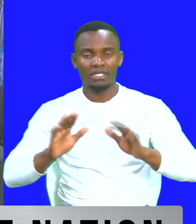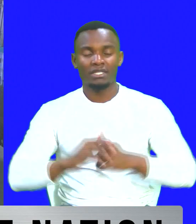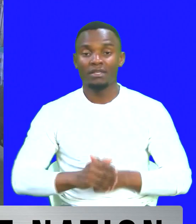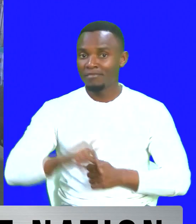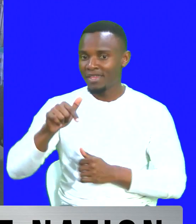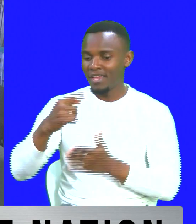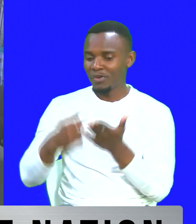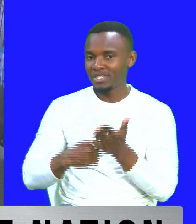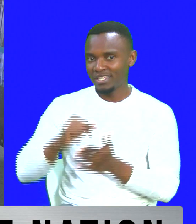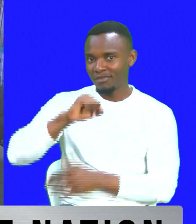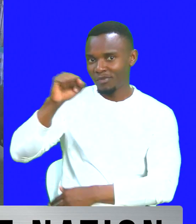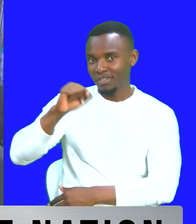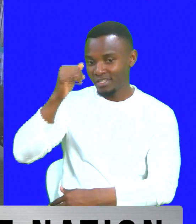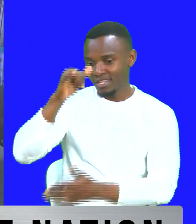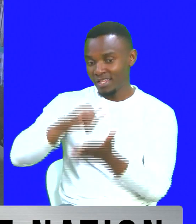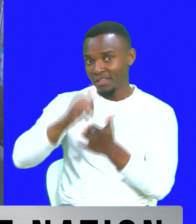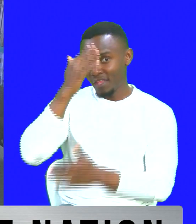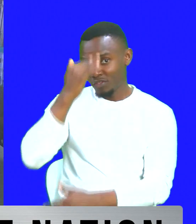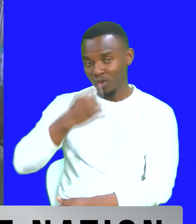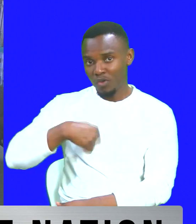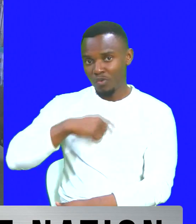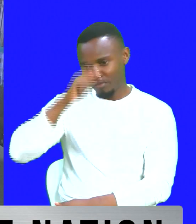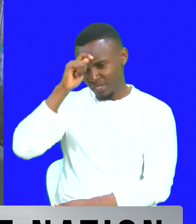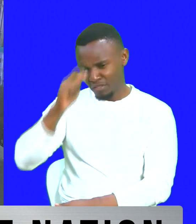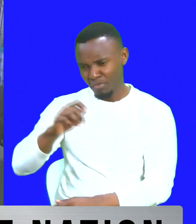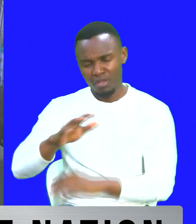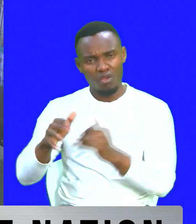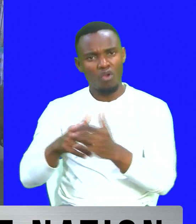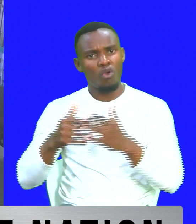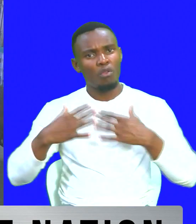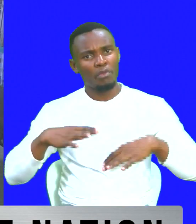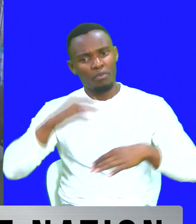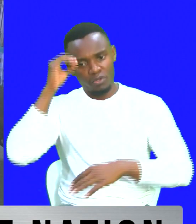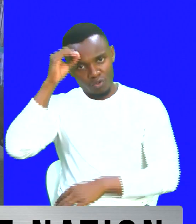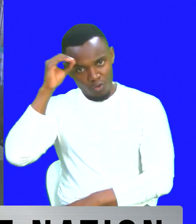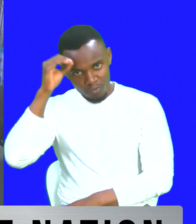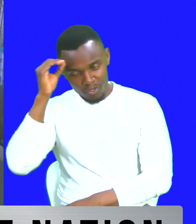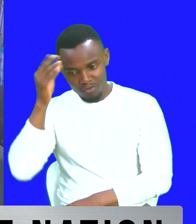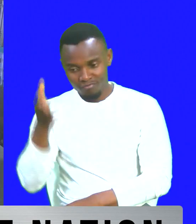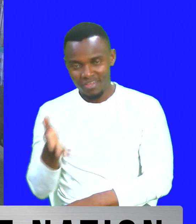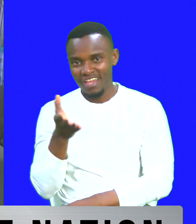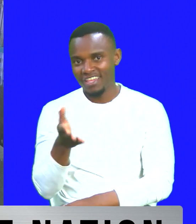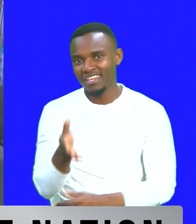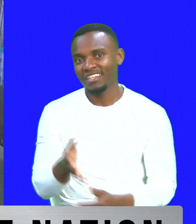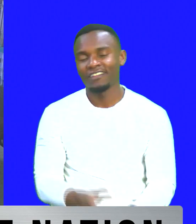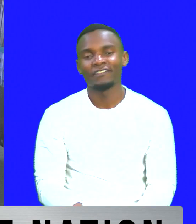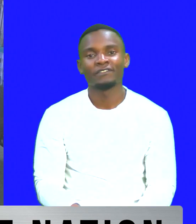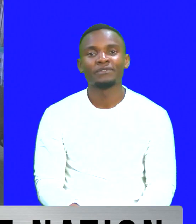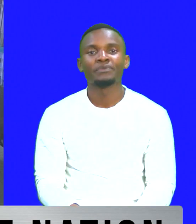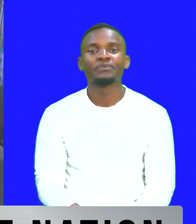why we respect everybody's opinion on our bench here.